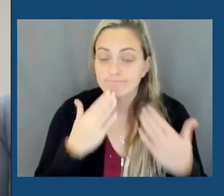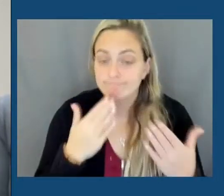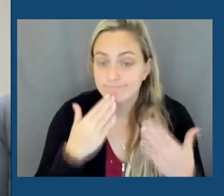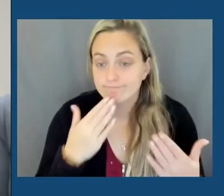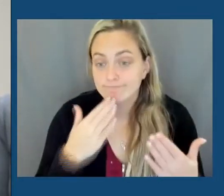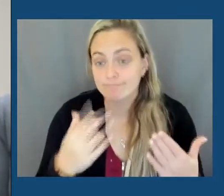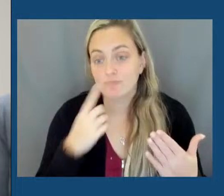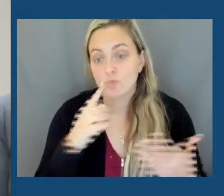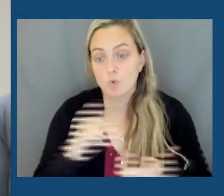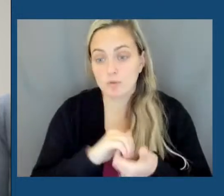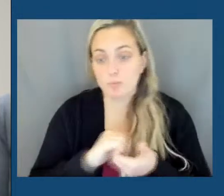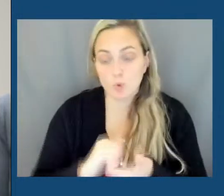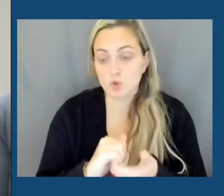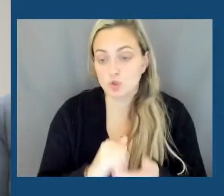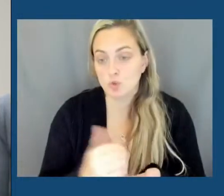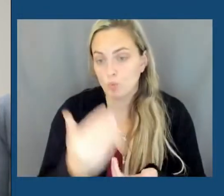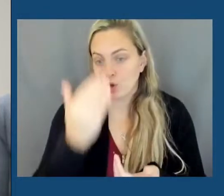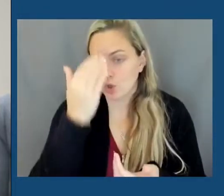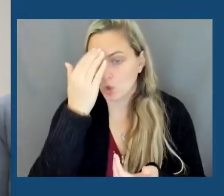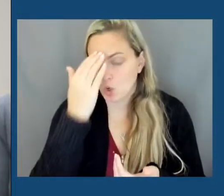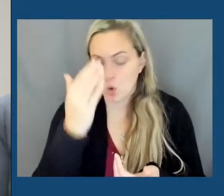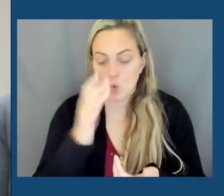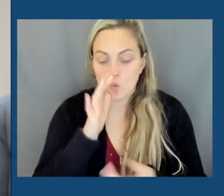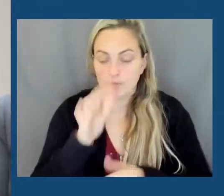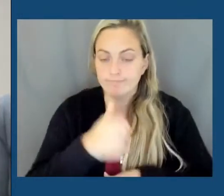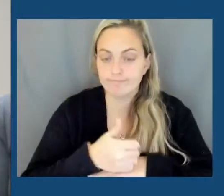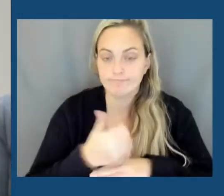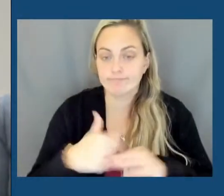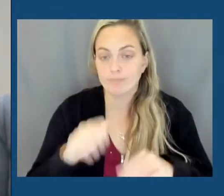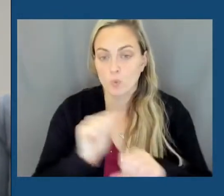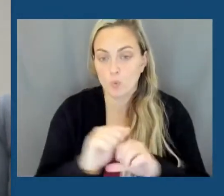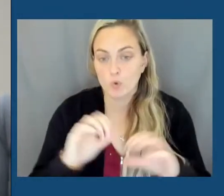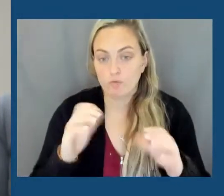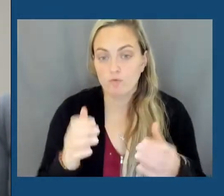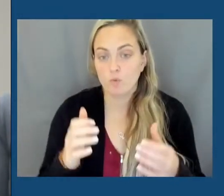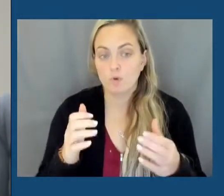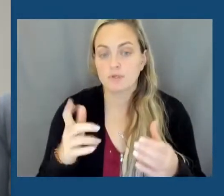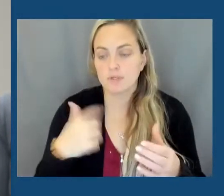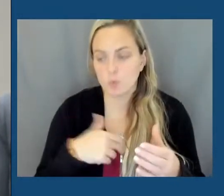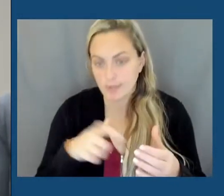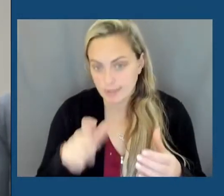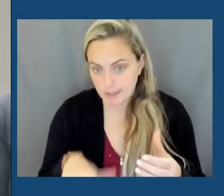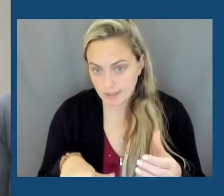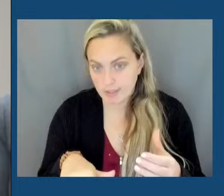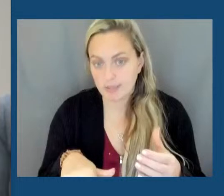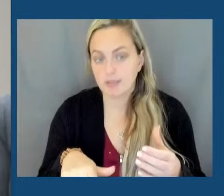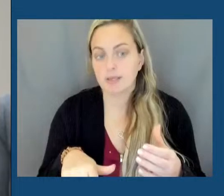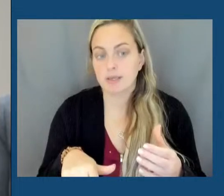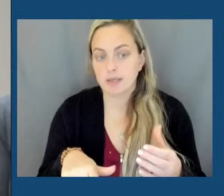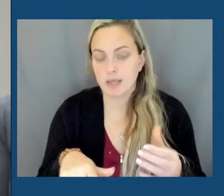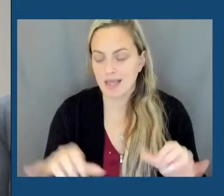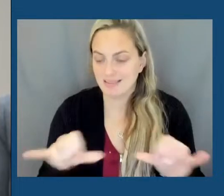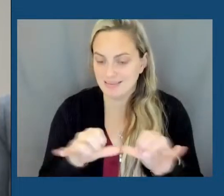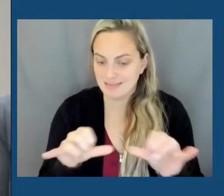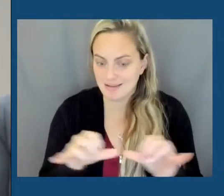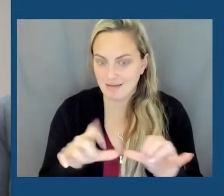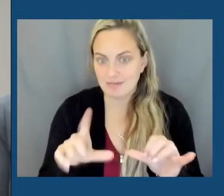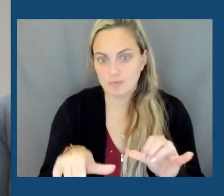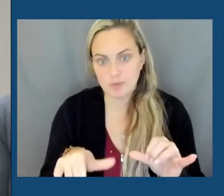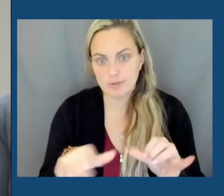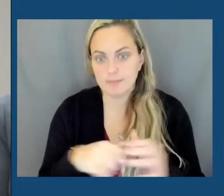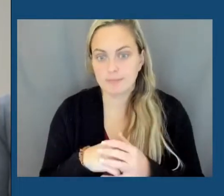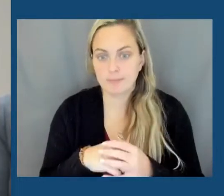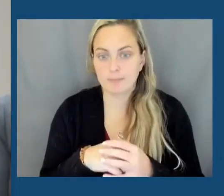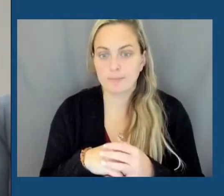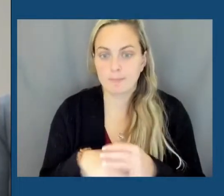the partnership. We know this is going to create the workforce that we need at the scale that we need, and it's